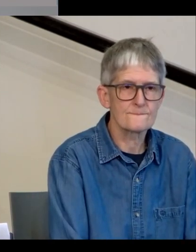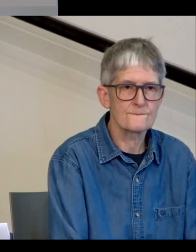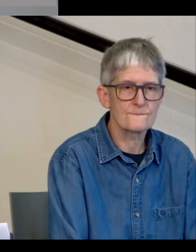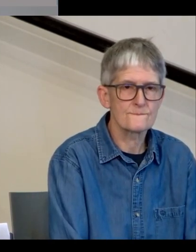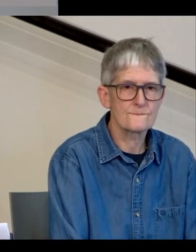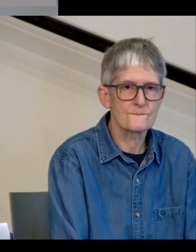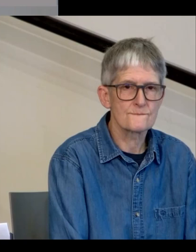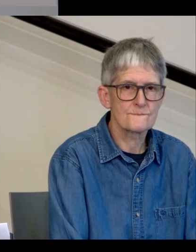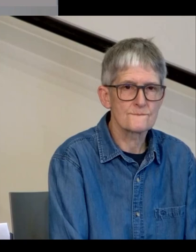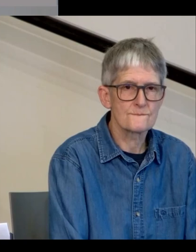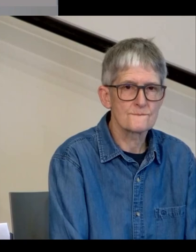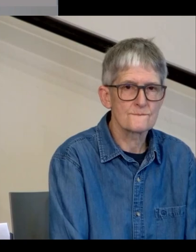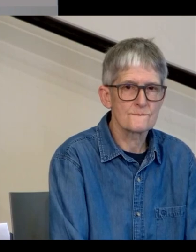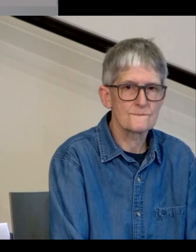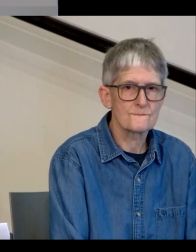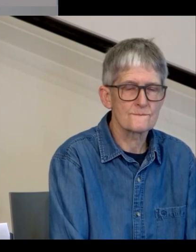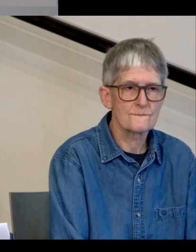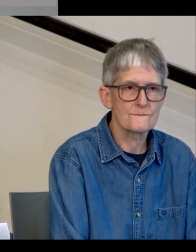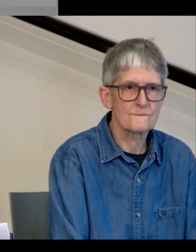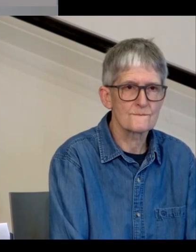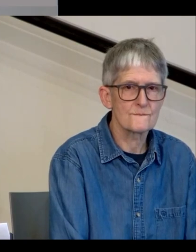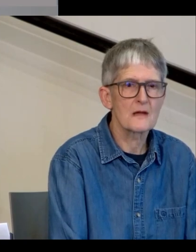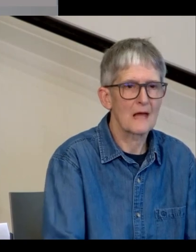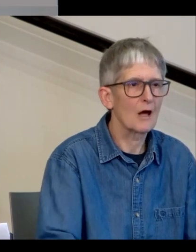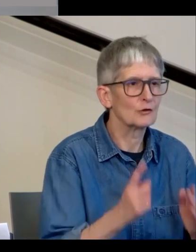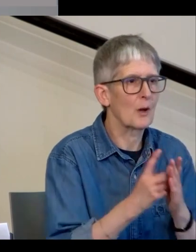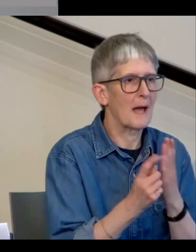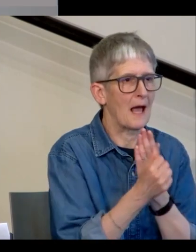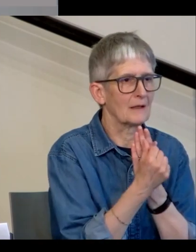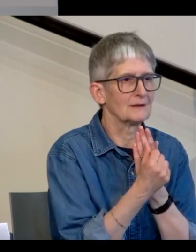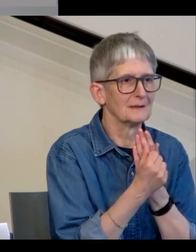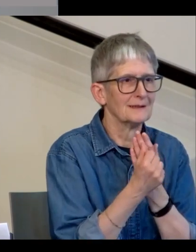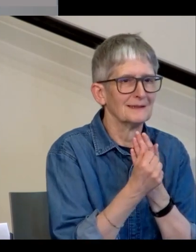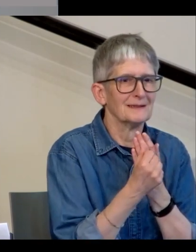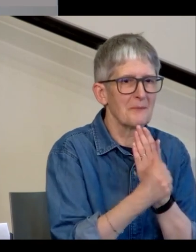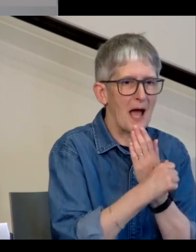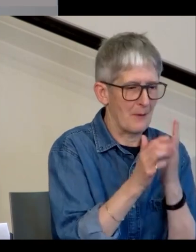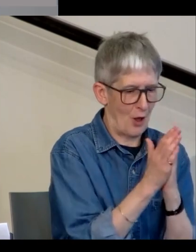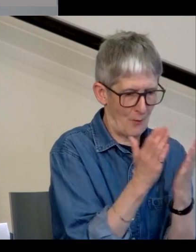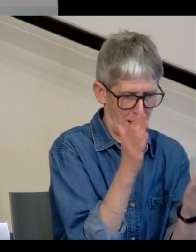check on him. You really need to check on me because I've never been to college on this stuff.